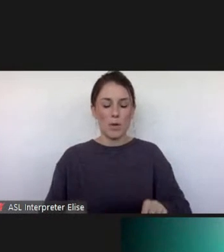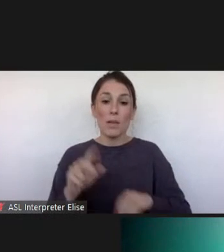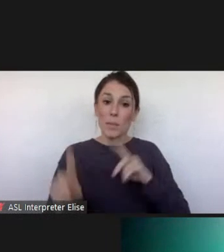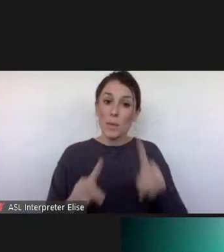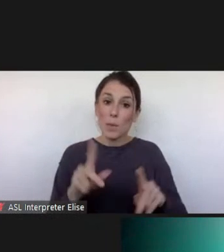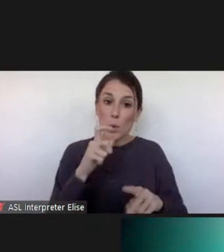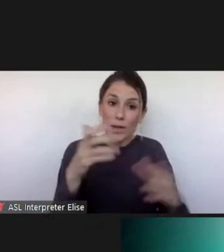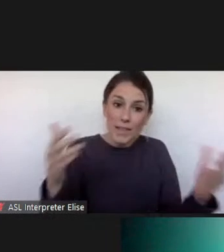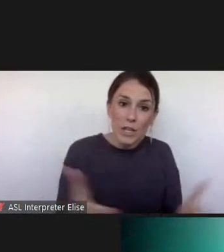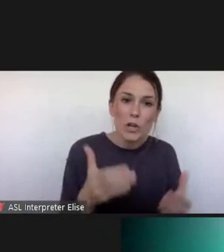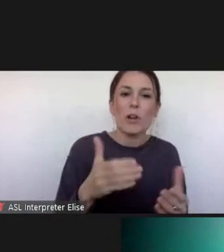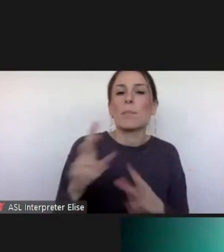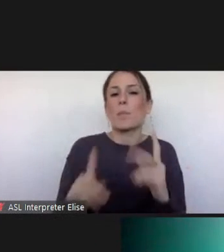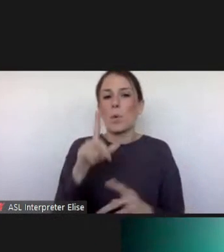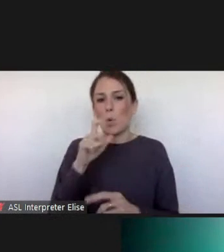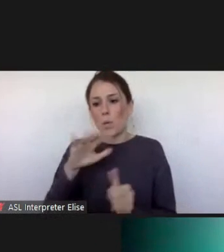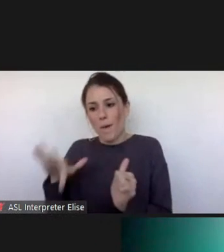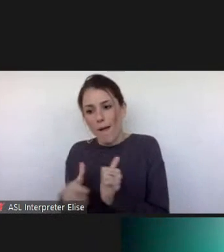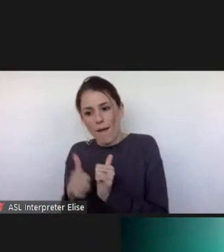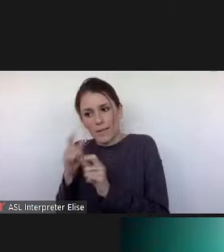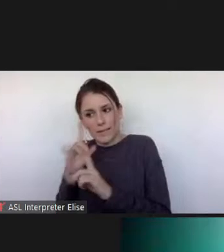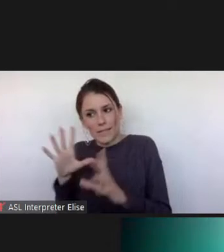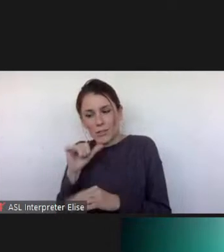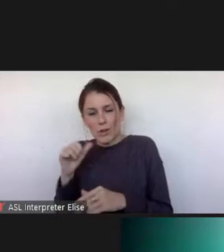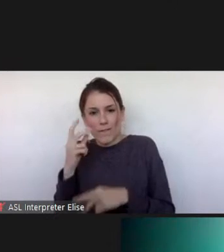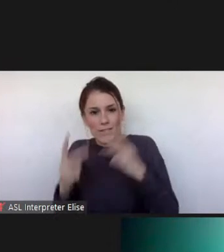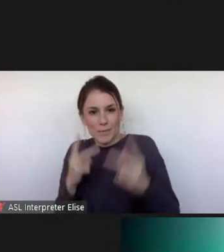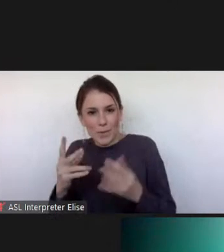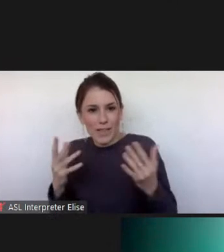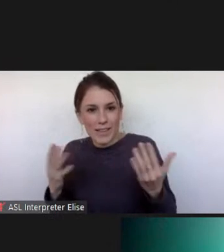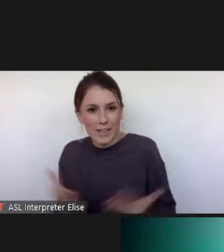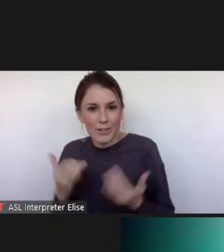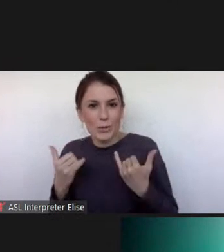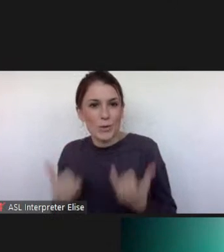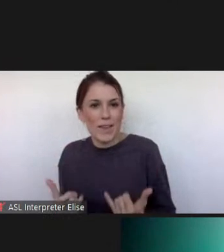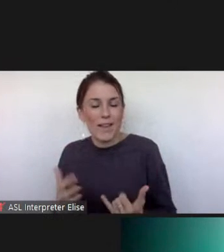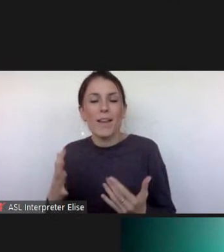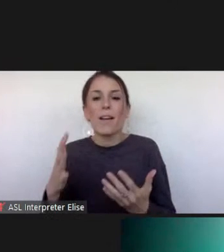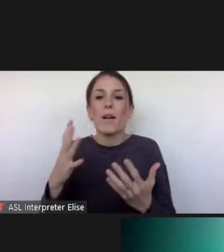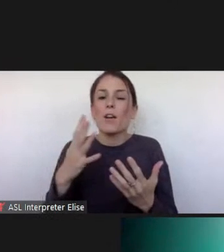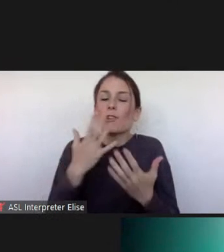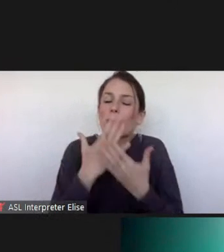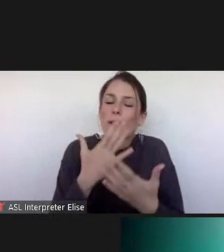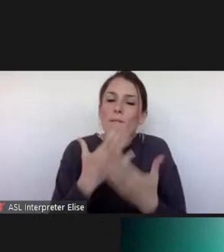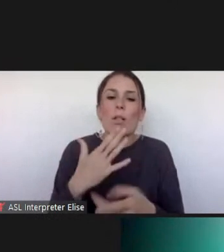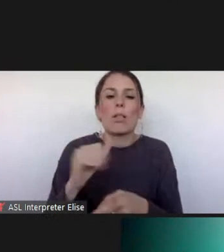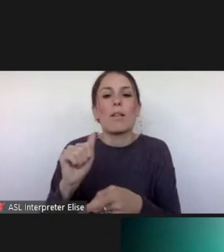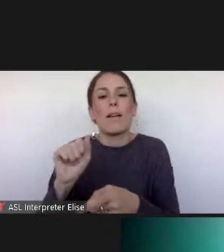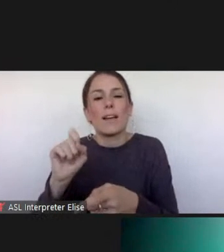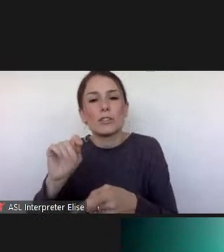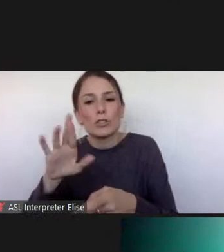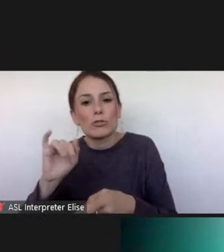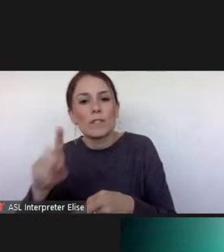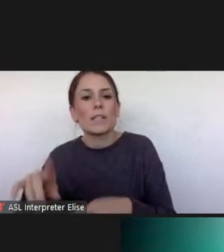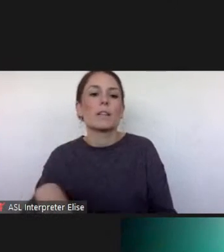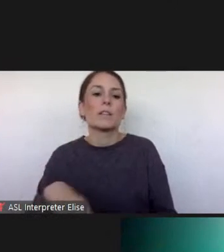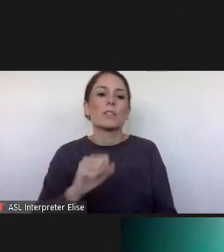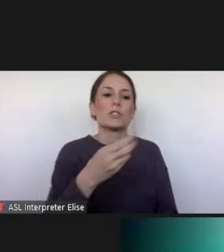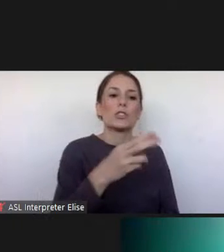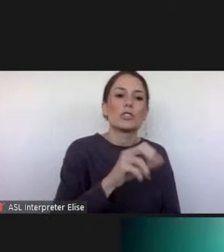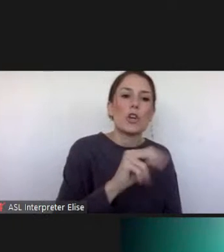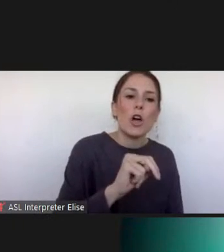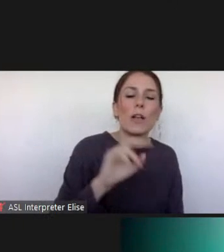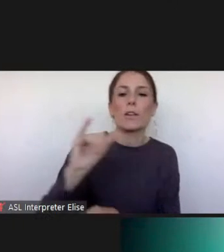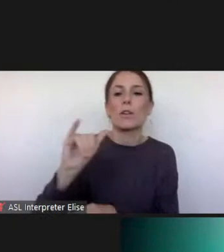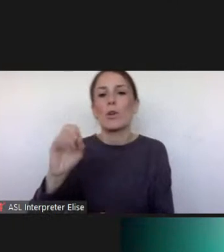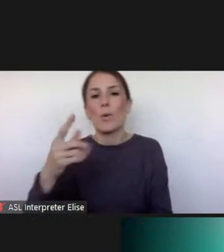not visible to us today. I'm so grateful. And I want to thank Astrid, Shawn, and Yogesh for their art.